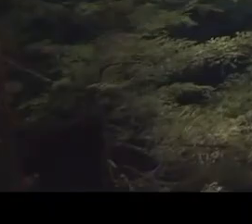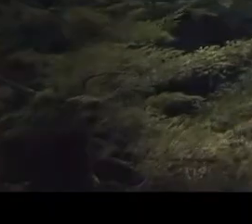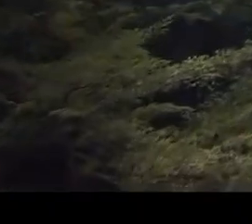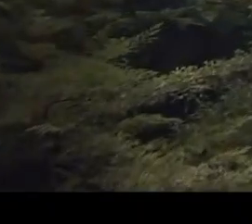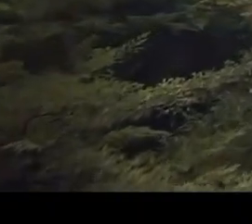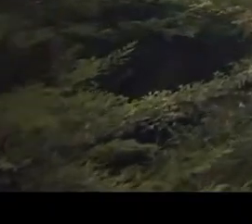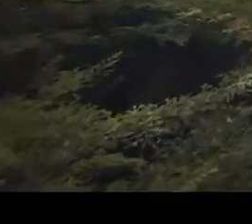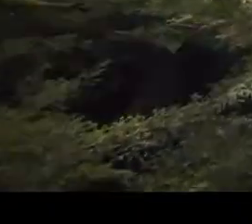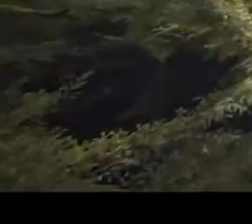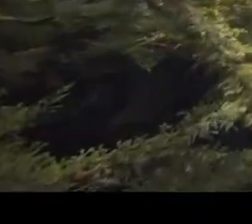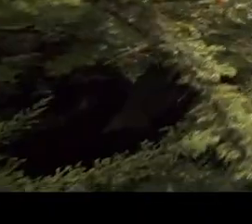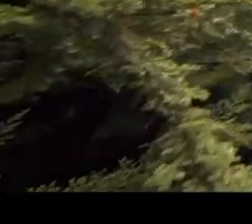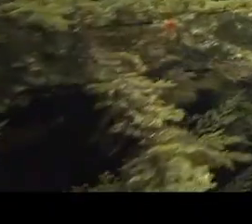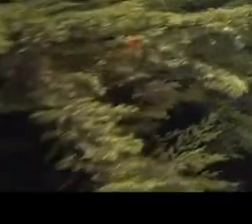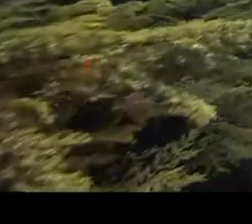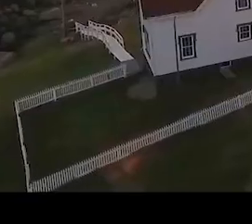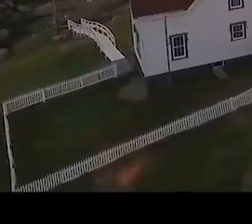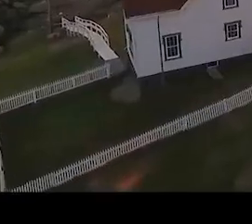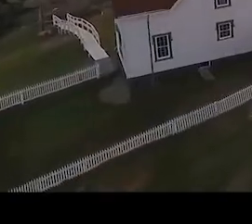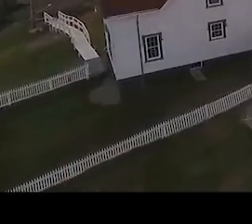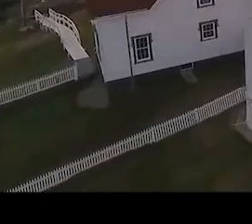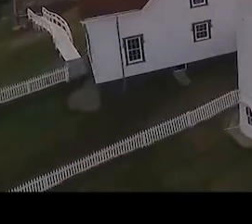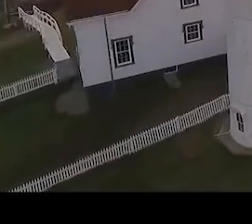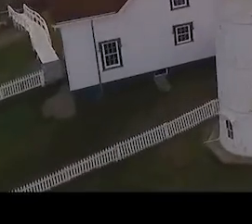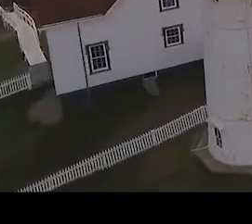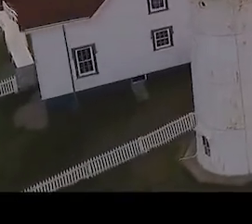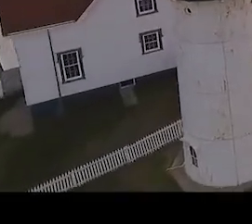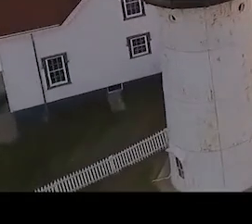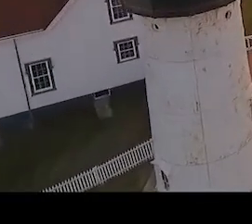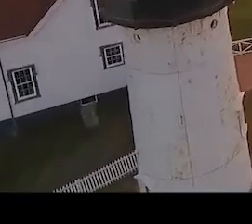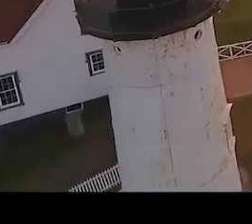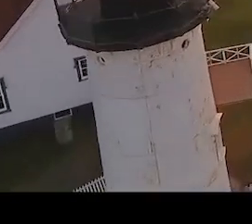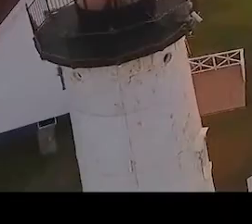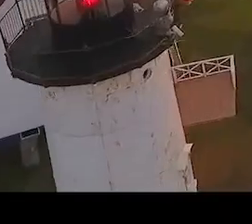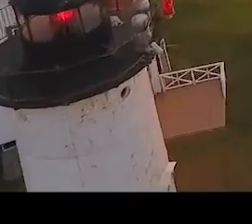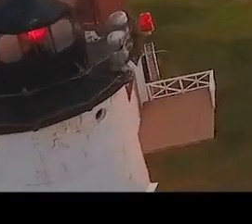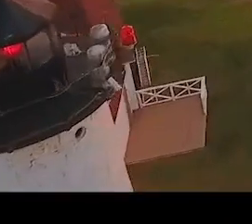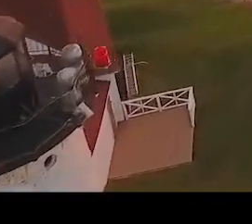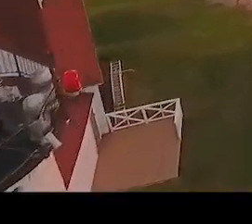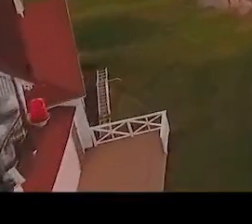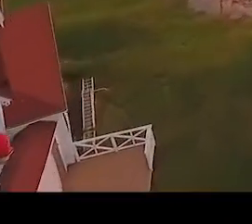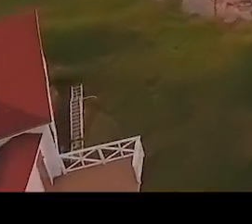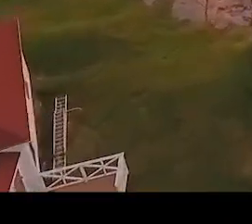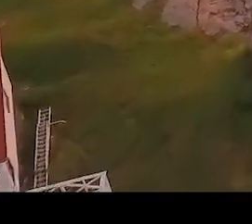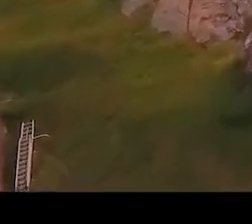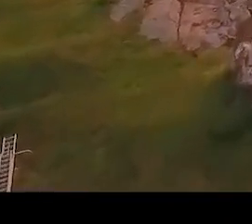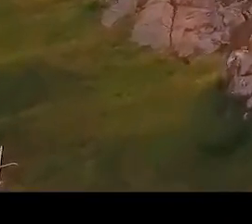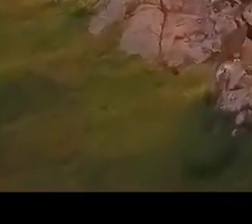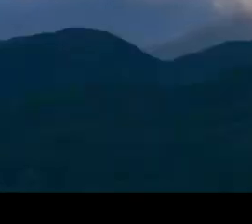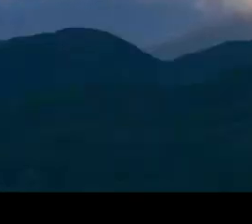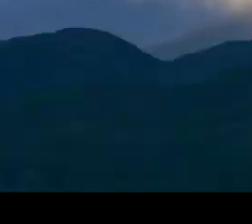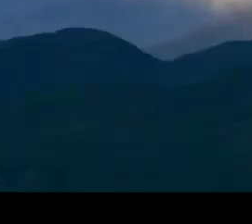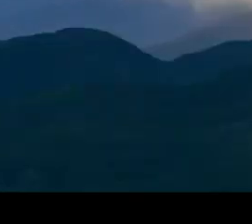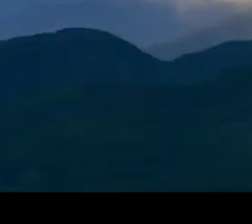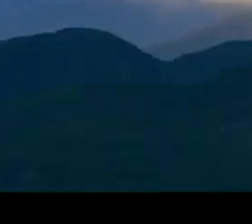When you're out in the wild, or you're on the water, or you're looking at an island that was formed hundreds of thousands of years